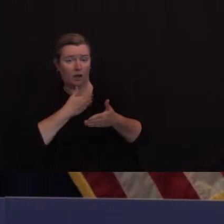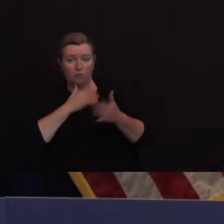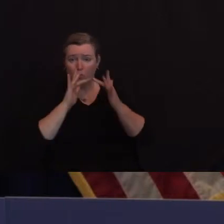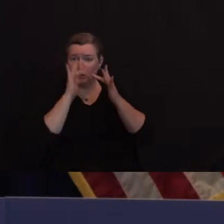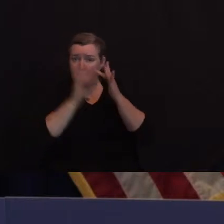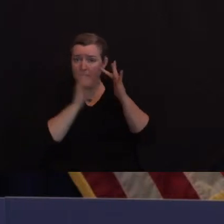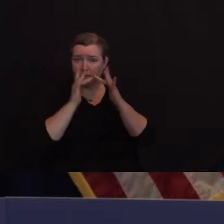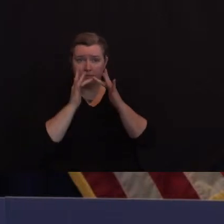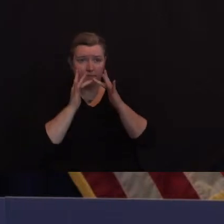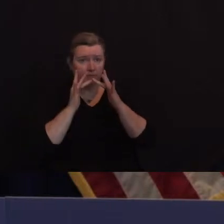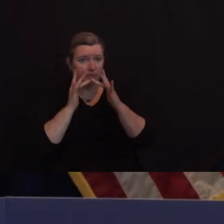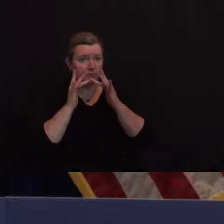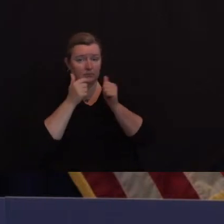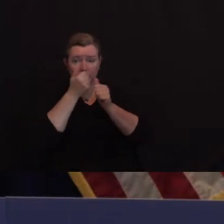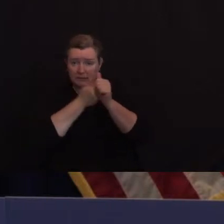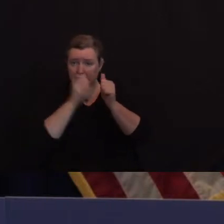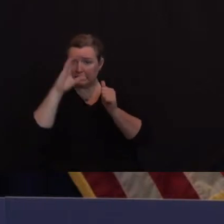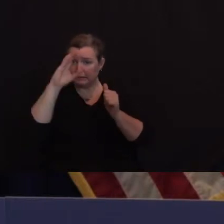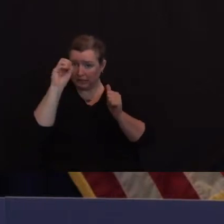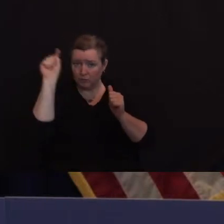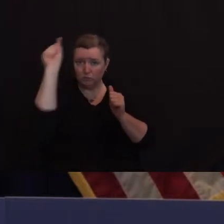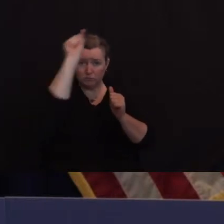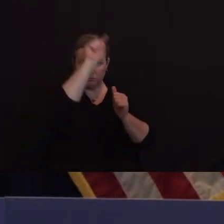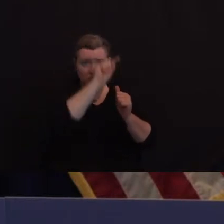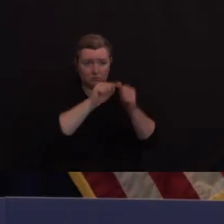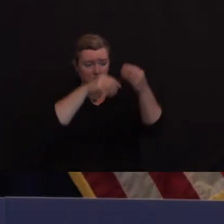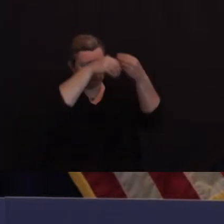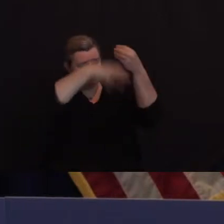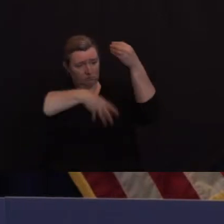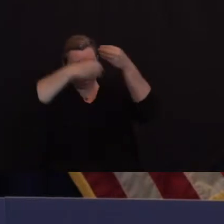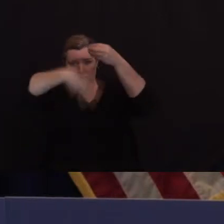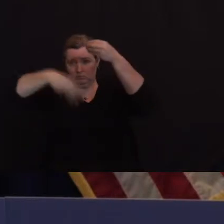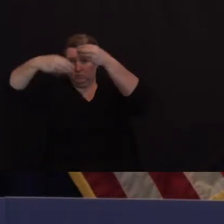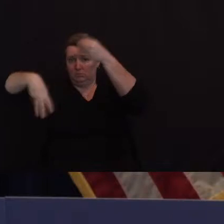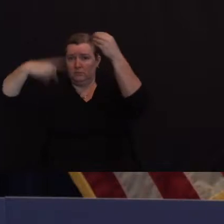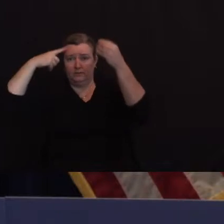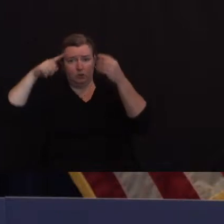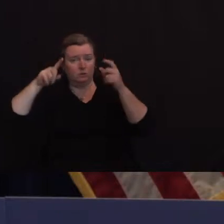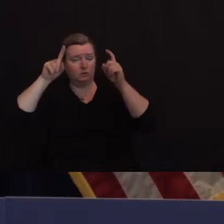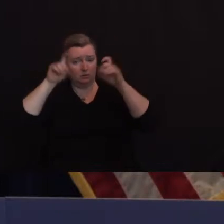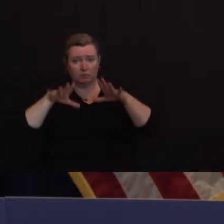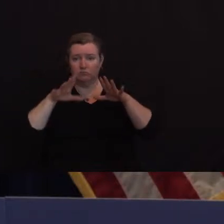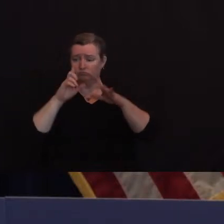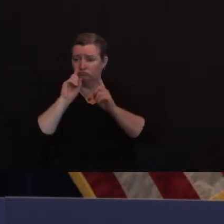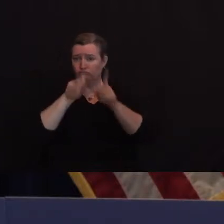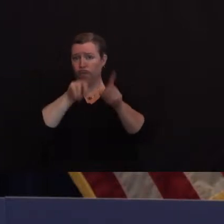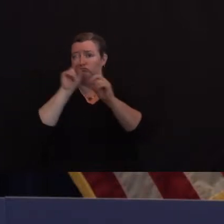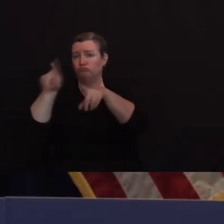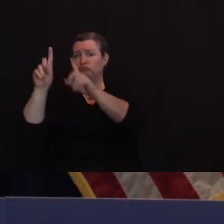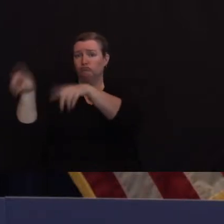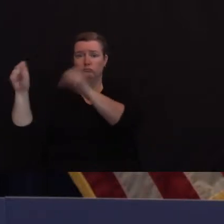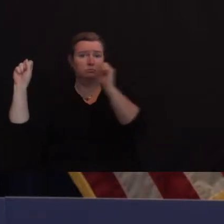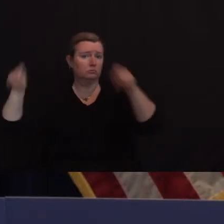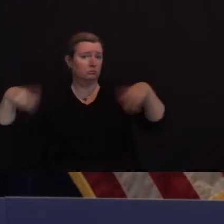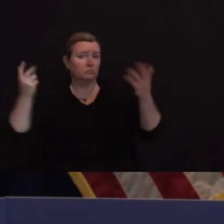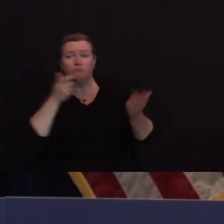see all of the testing sites in your county. And for any county that has a gap or